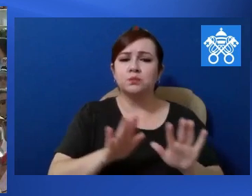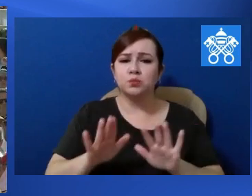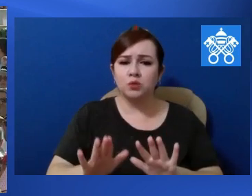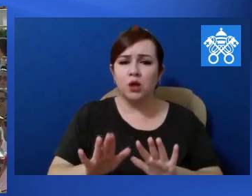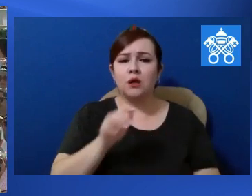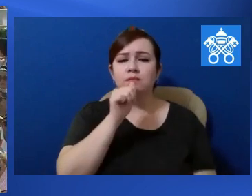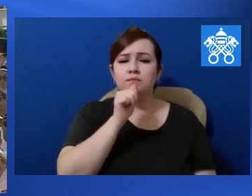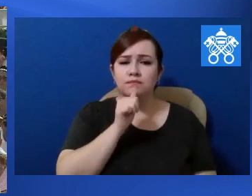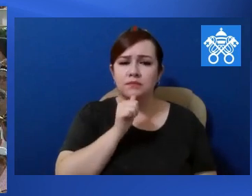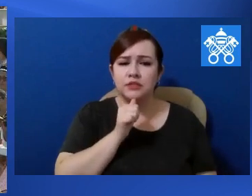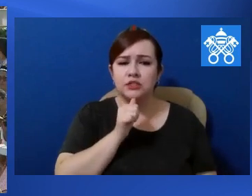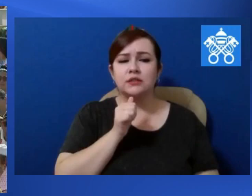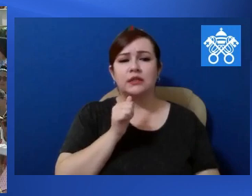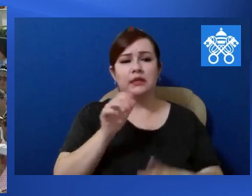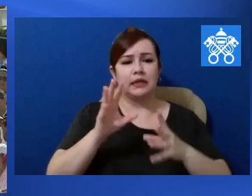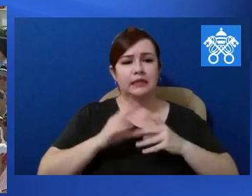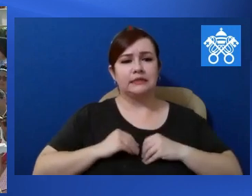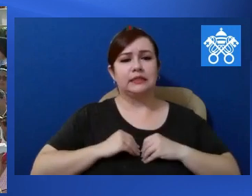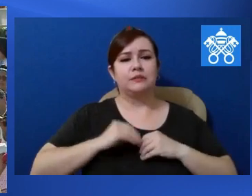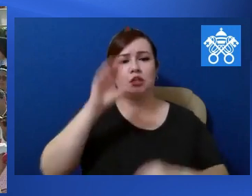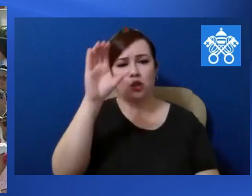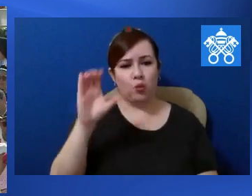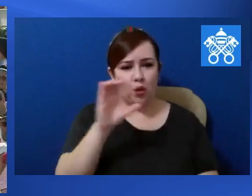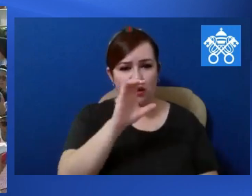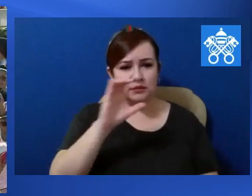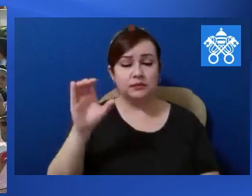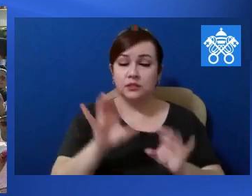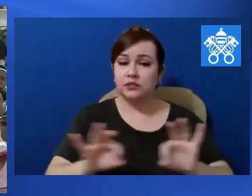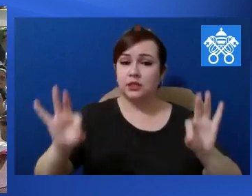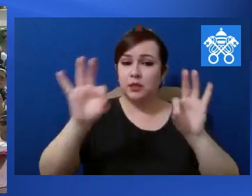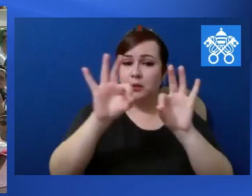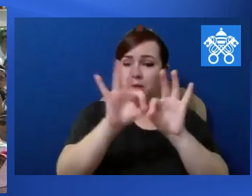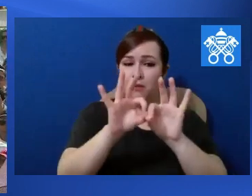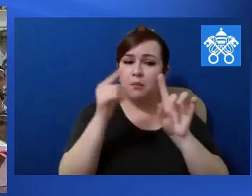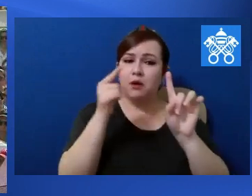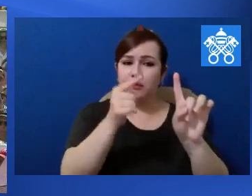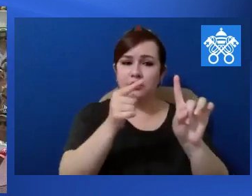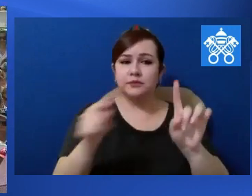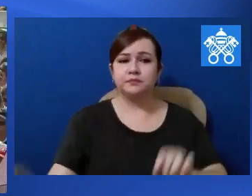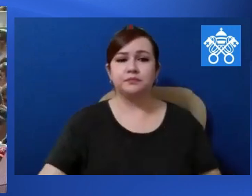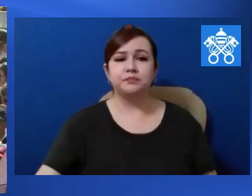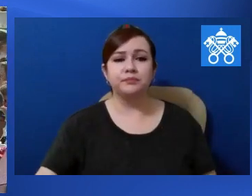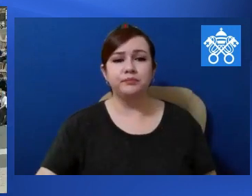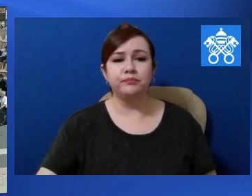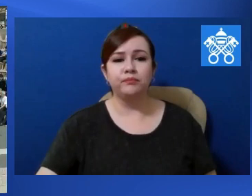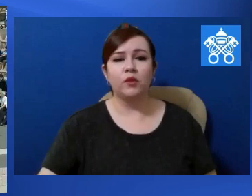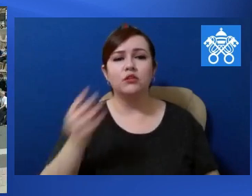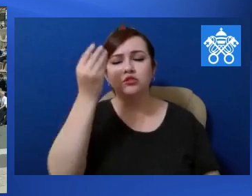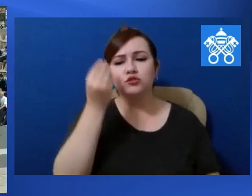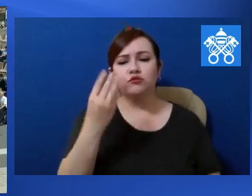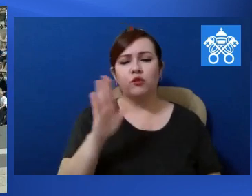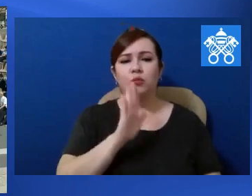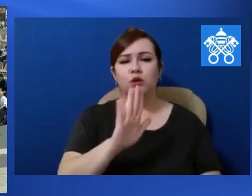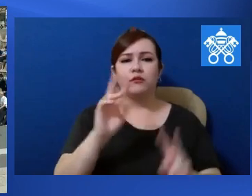mission. On one occasion, on the Feast of the Exaltation of the Cross, Mary said to one of her sisters,